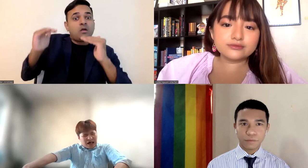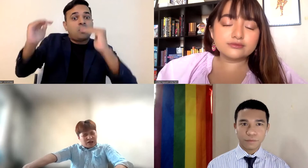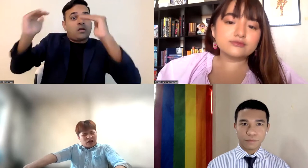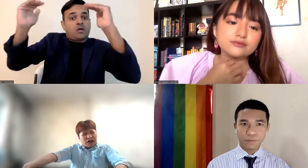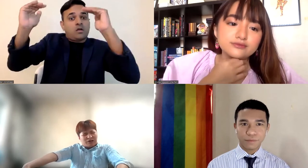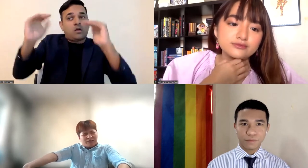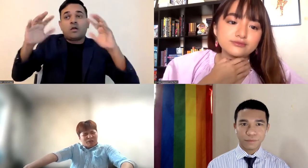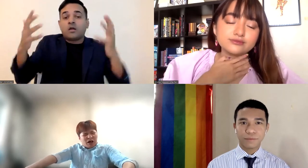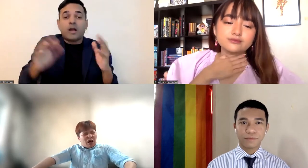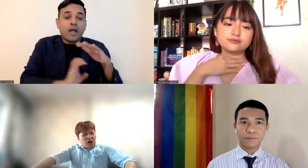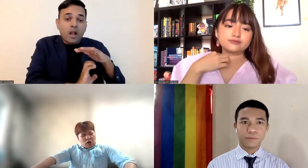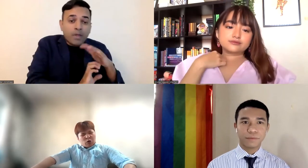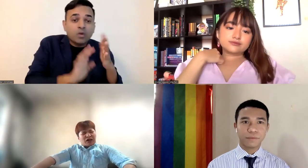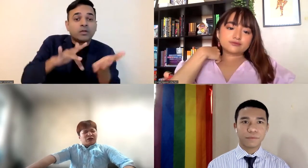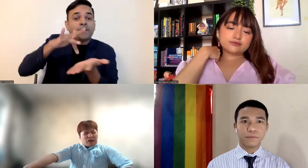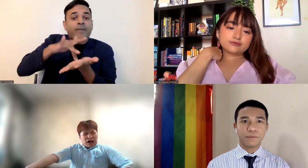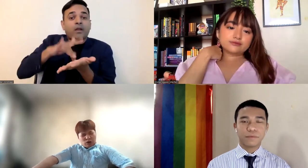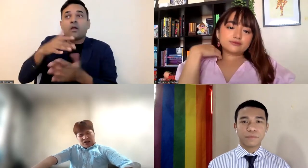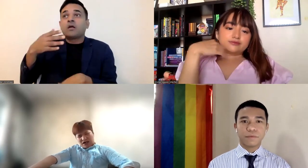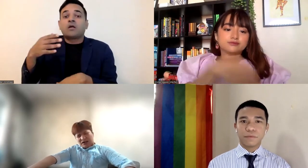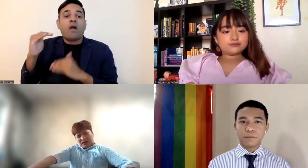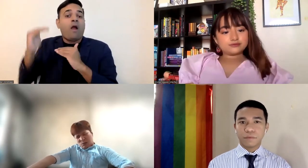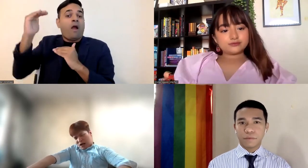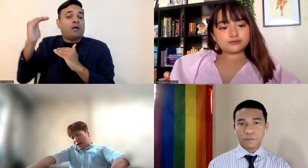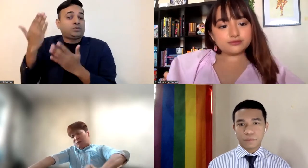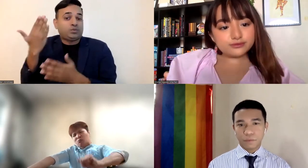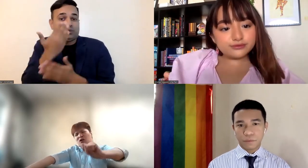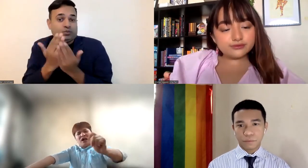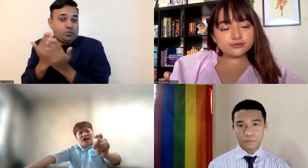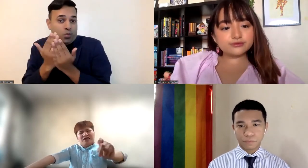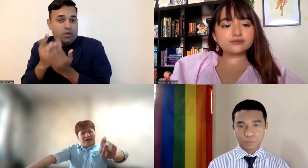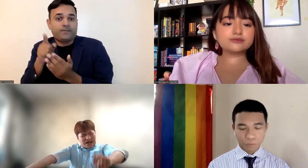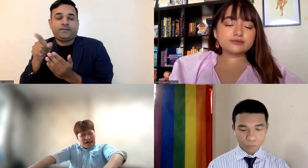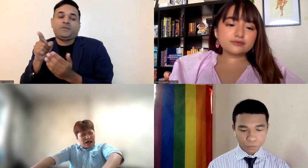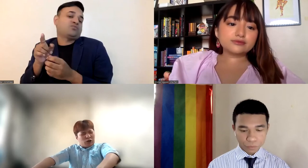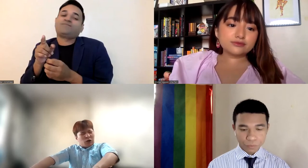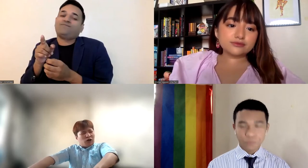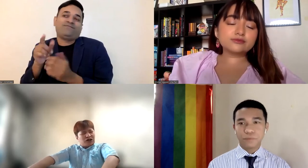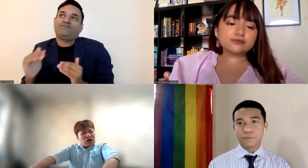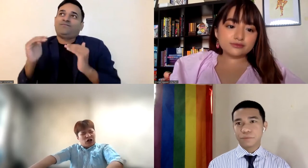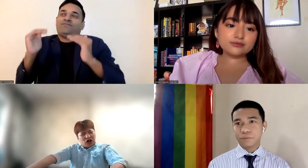easy for disabled youth to enter to universities